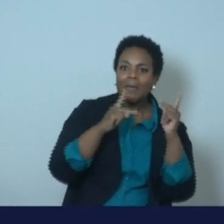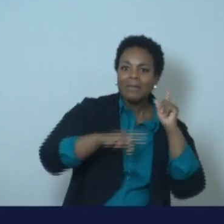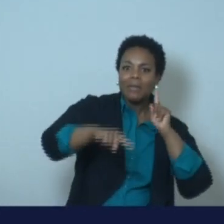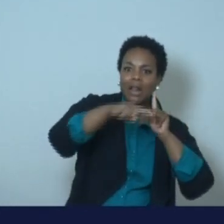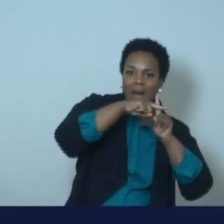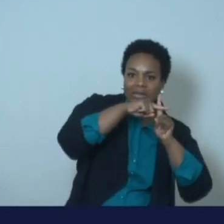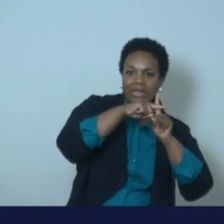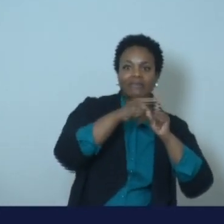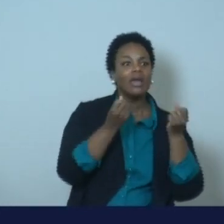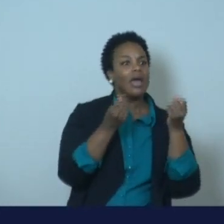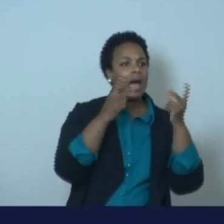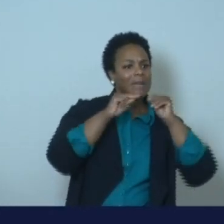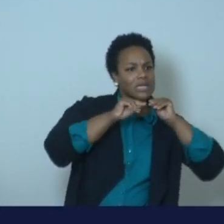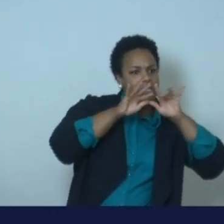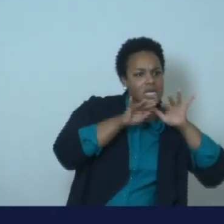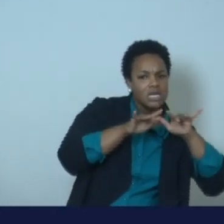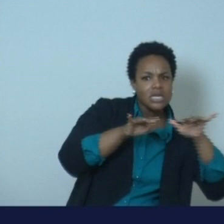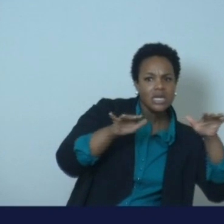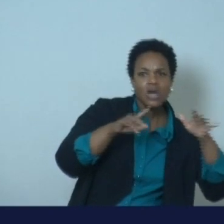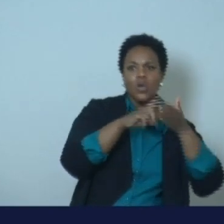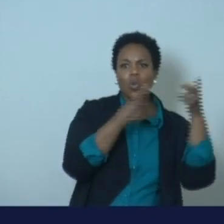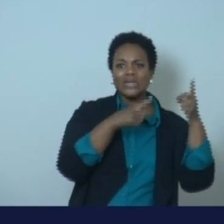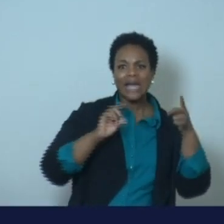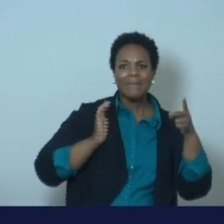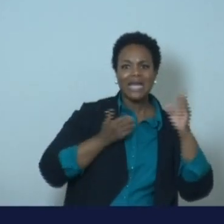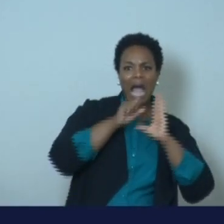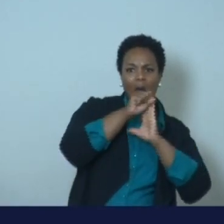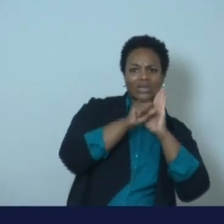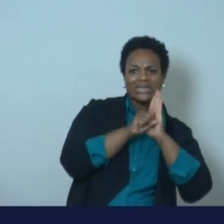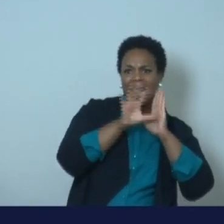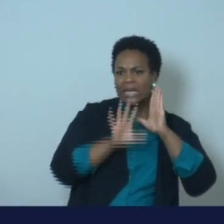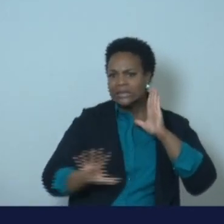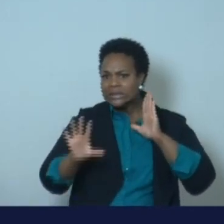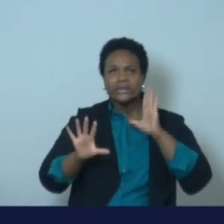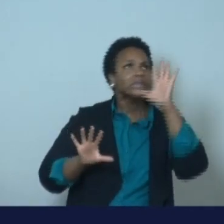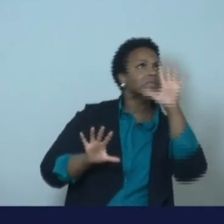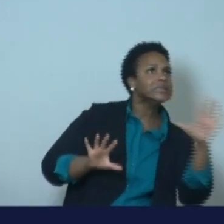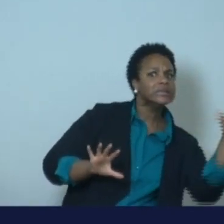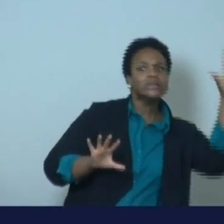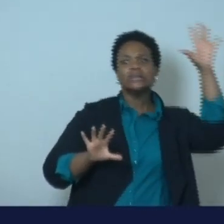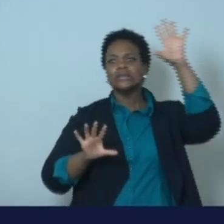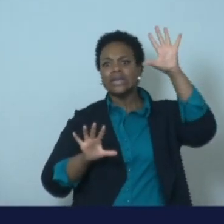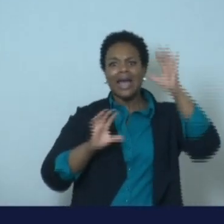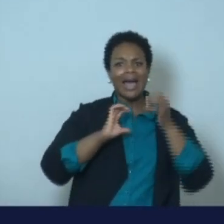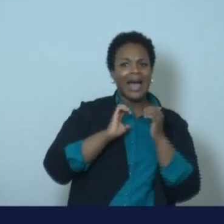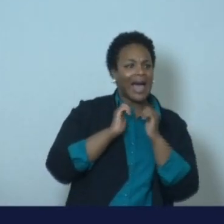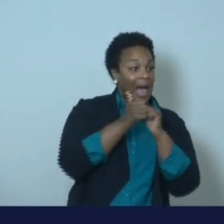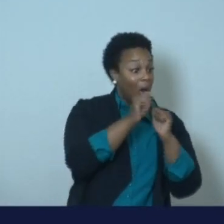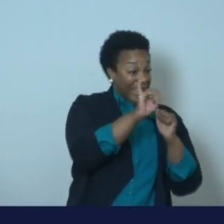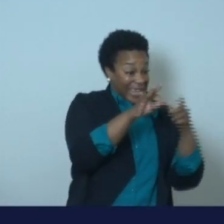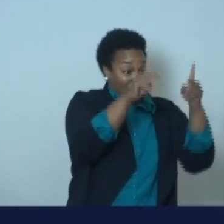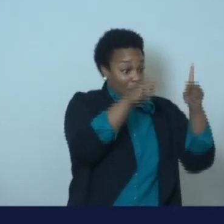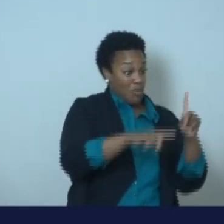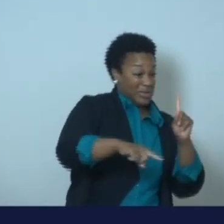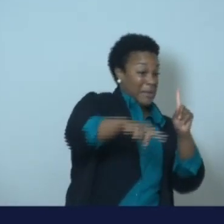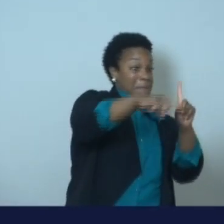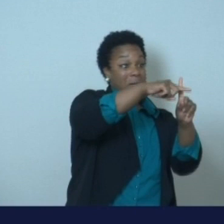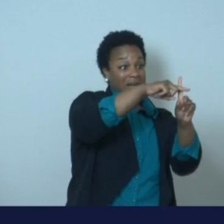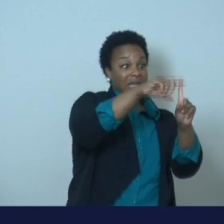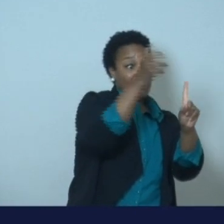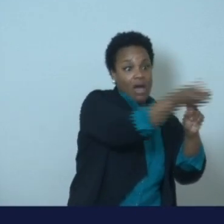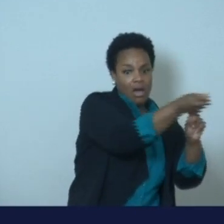any region or sector of the state, what's going on with containment and containment strategies, and really where we